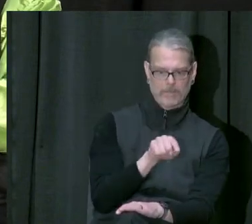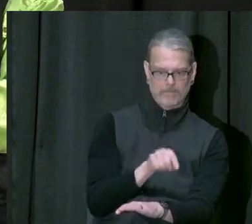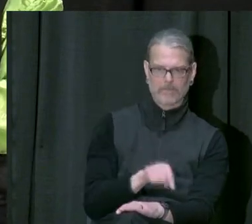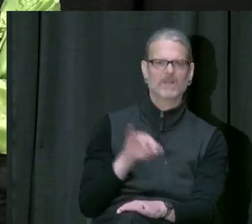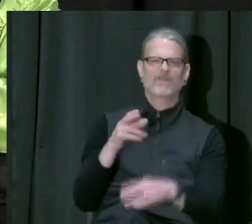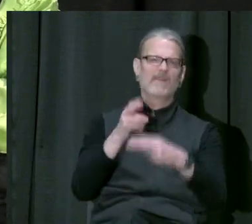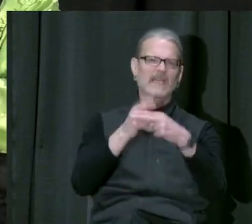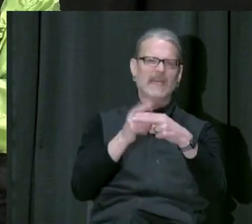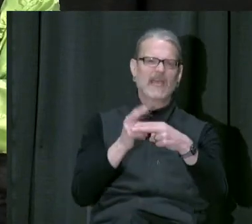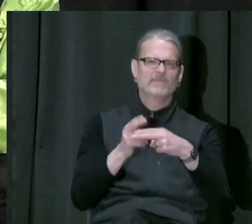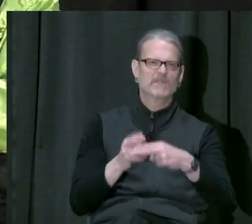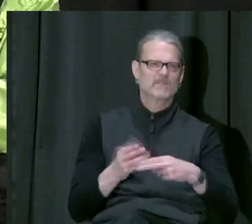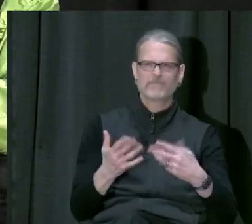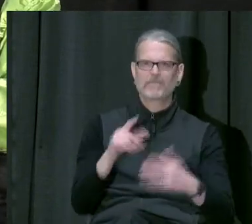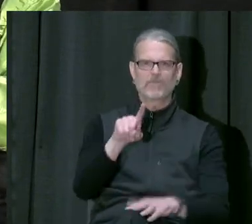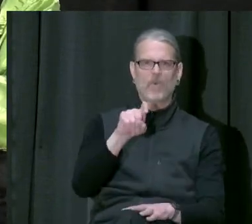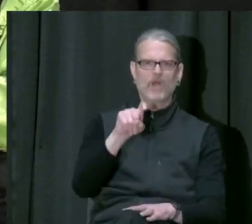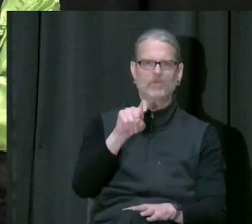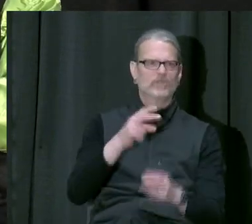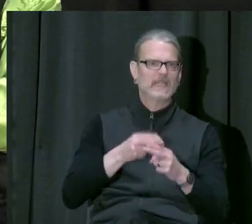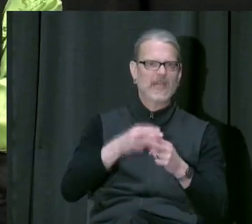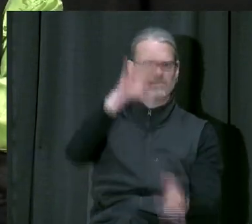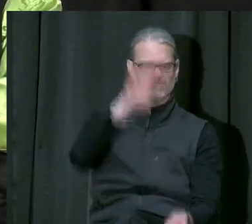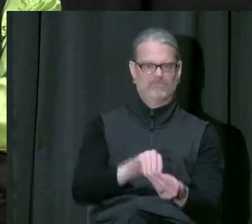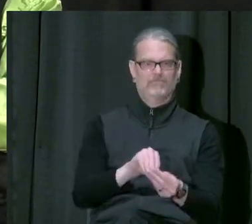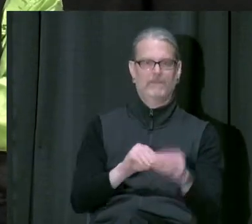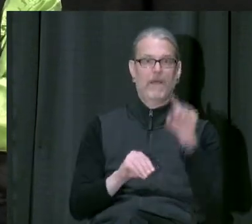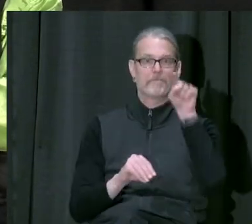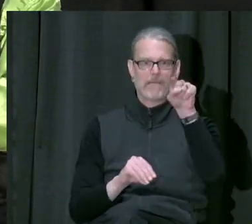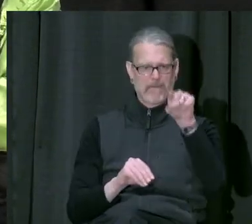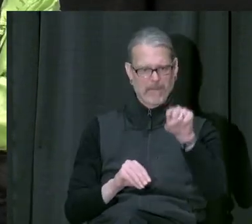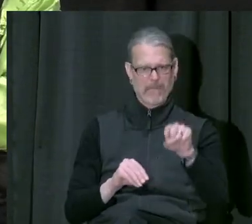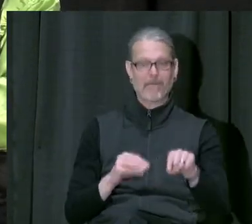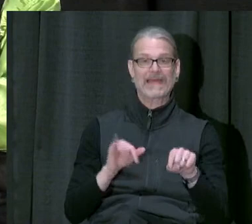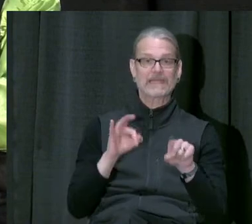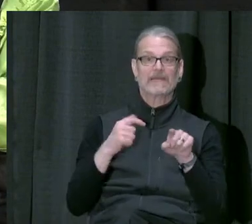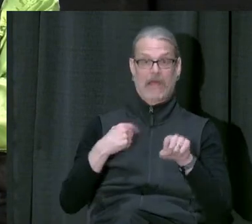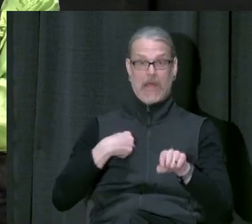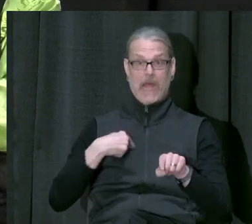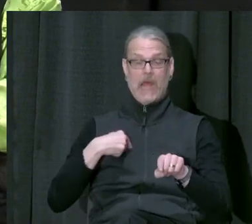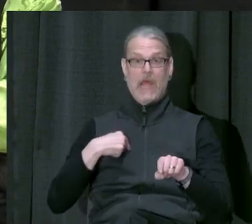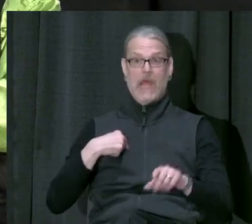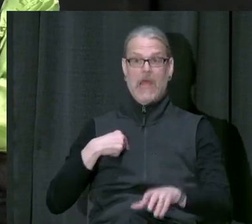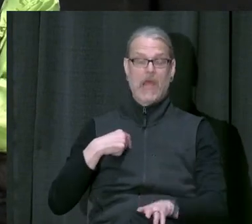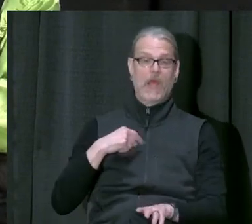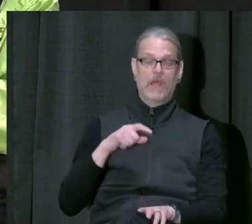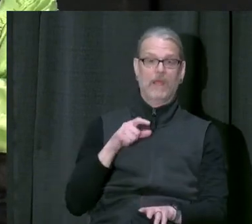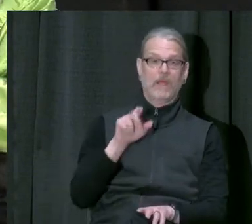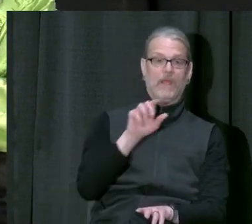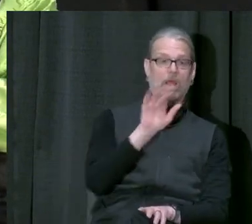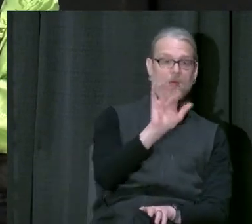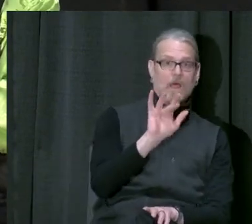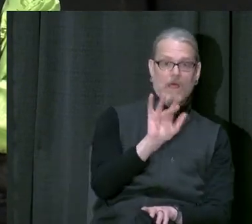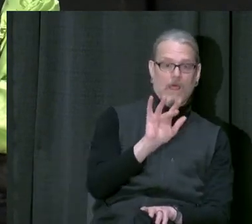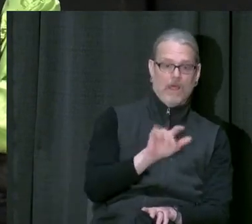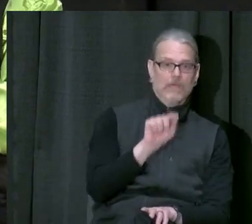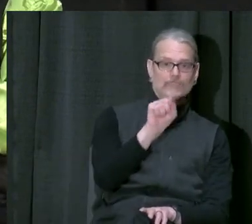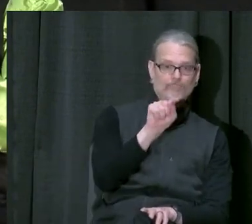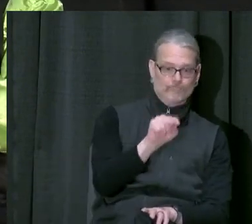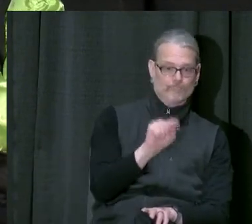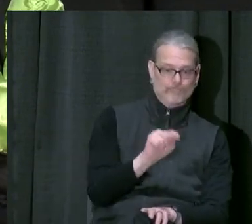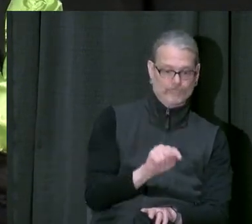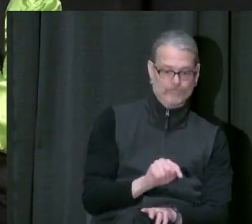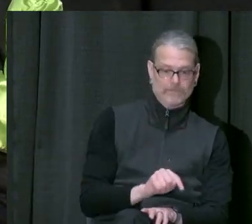names, maybe it's a roster of 100 names, if I made manual bullets for every one of those names and I'm listening to it as a person using assistive